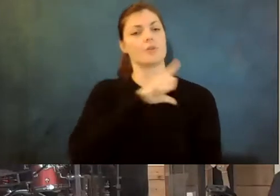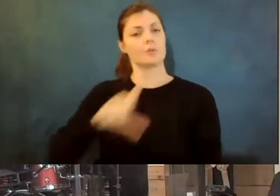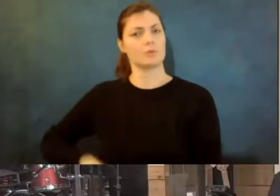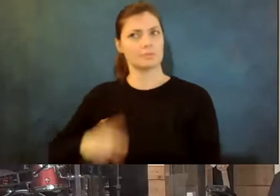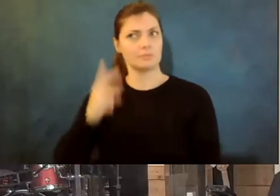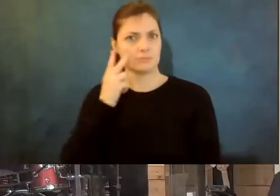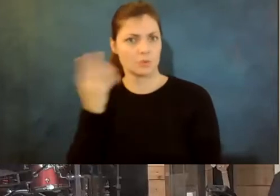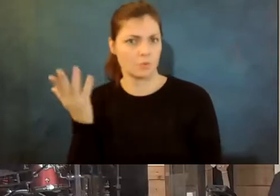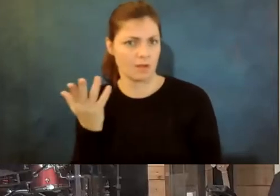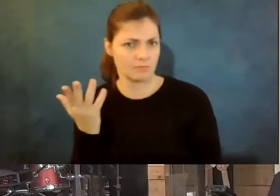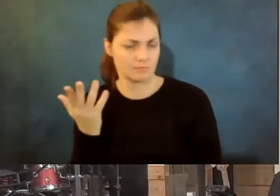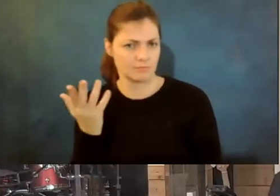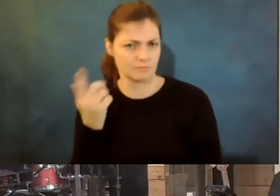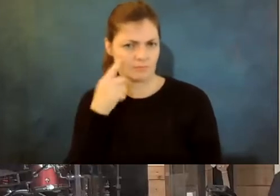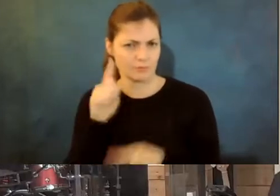see?